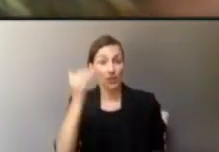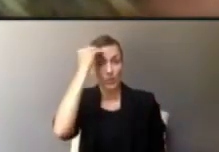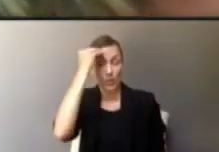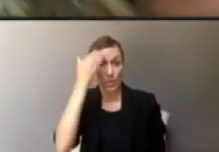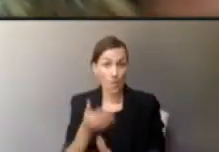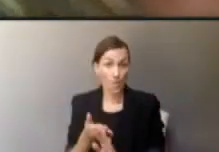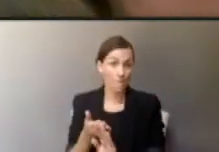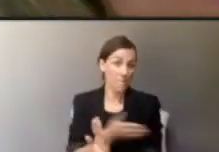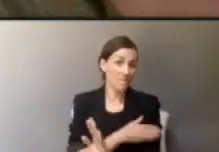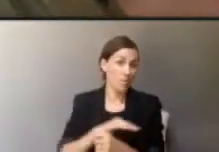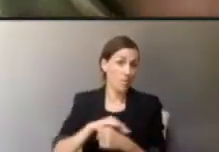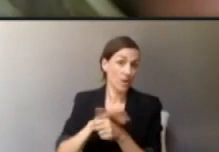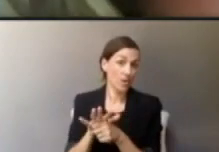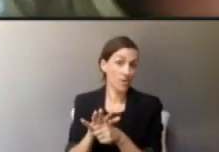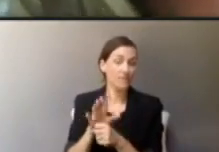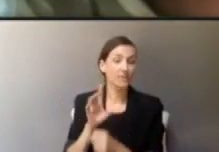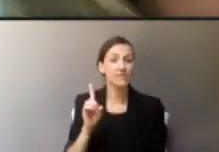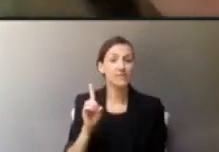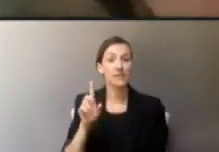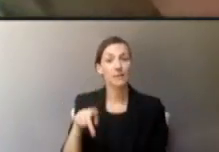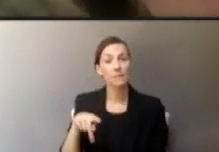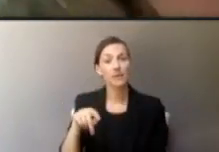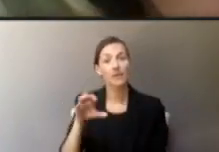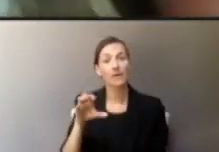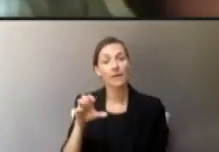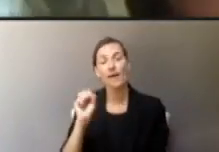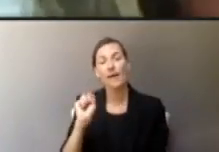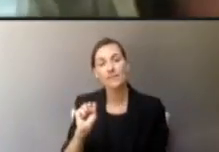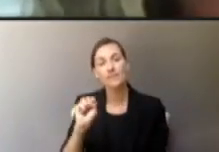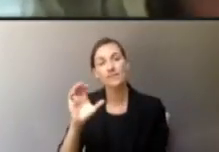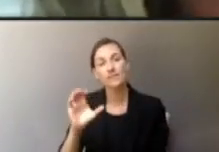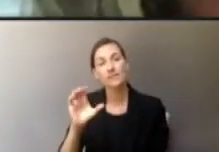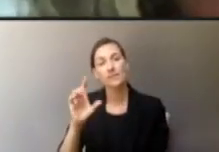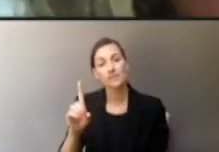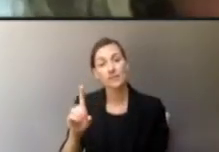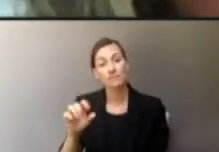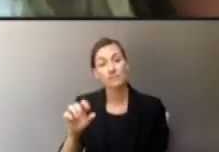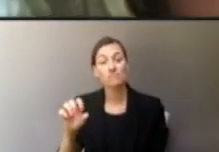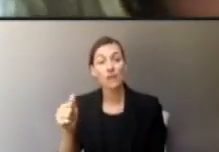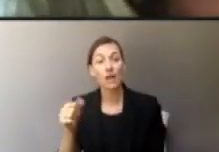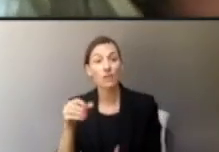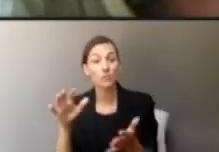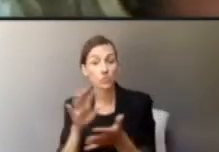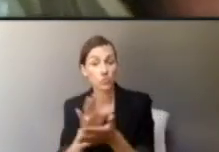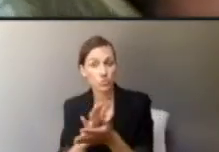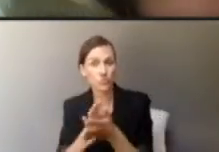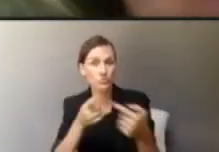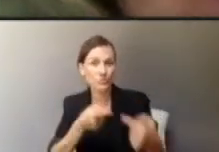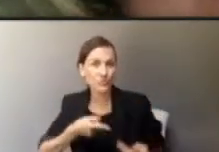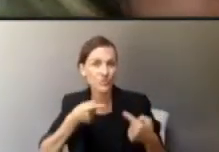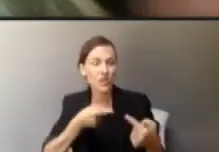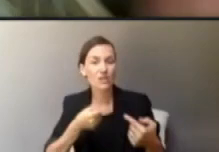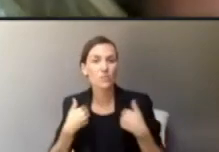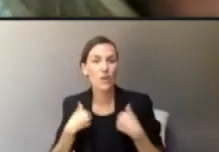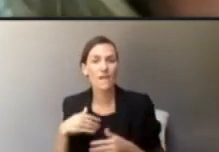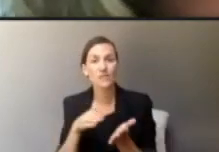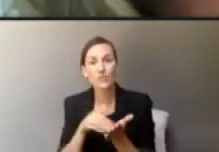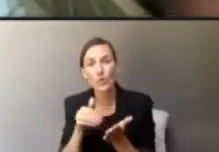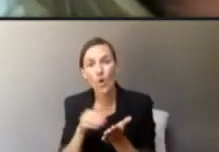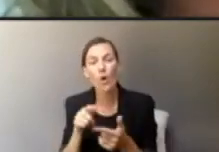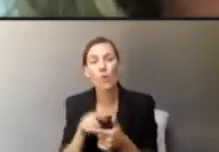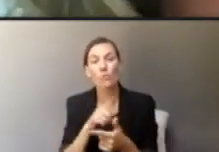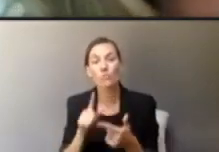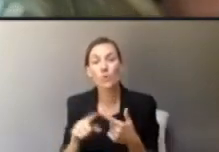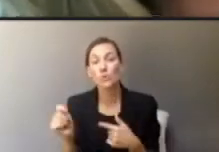COVID, DPSCD and other schools, other districts were struggling to have soap and toilet paper in bathrooms,